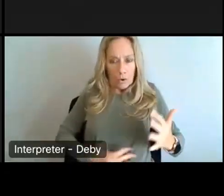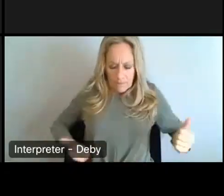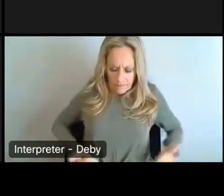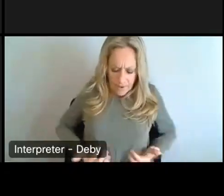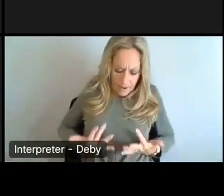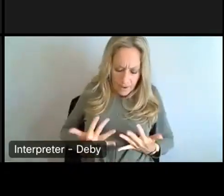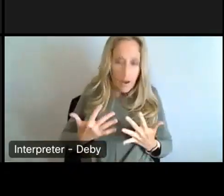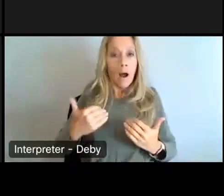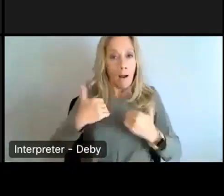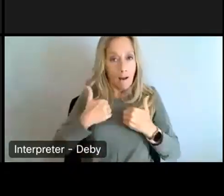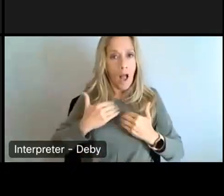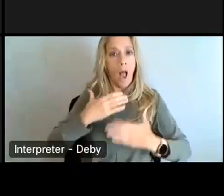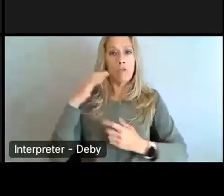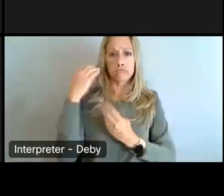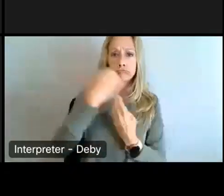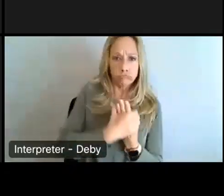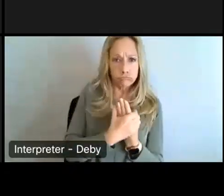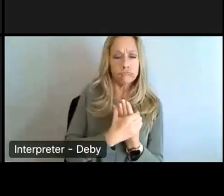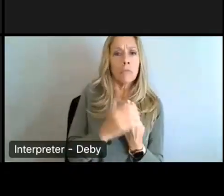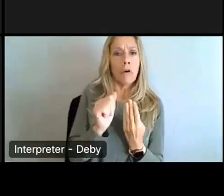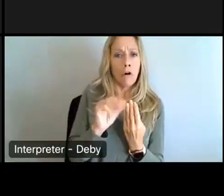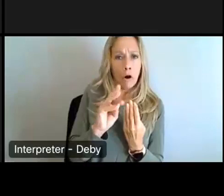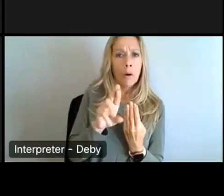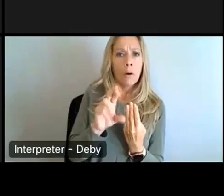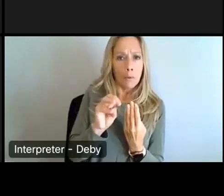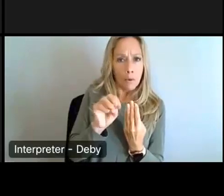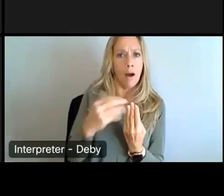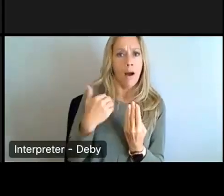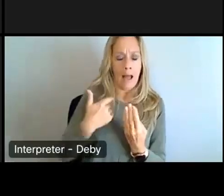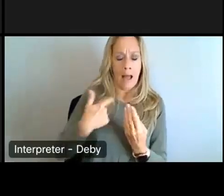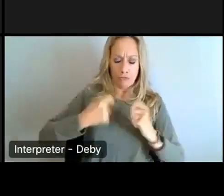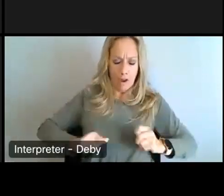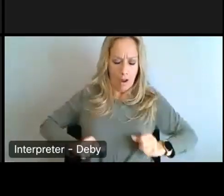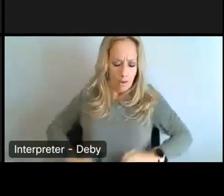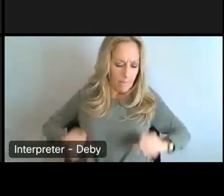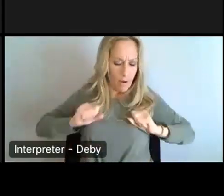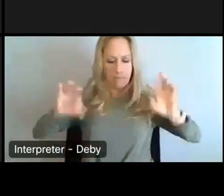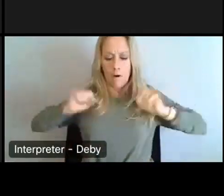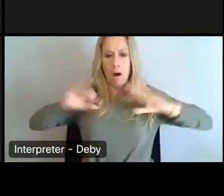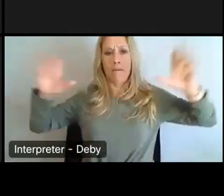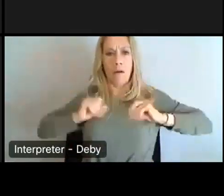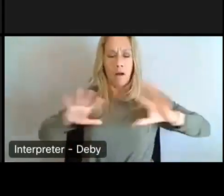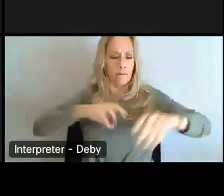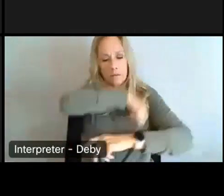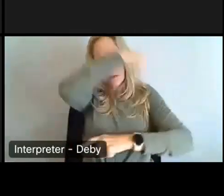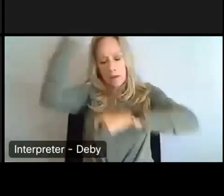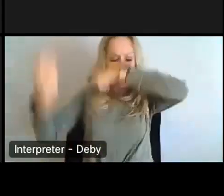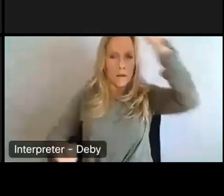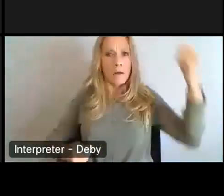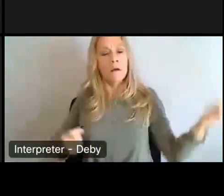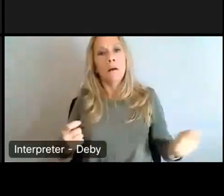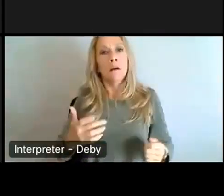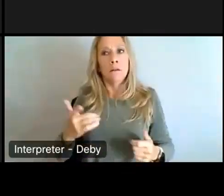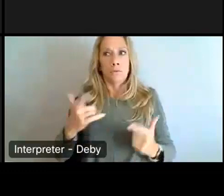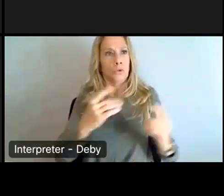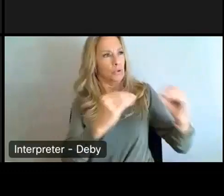We had body armor, so I decided to try to get as much of it off of me as quickly as I can. So I dropped my body armor, and then just like we've